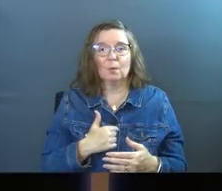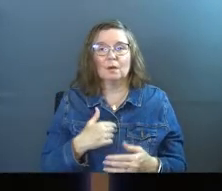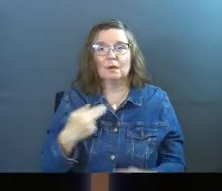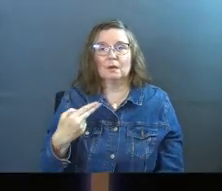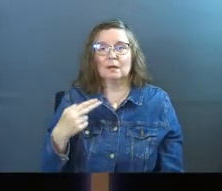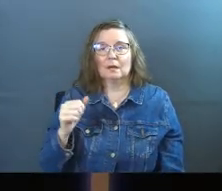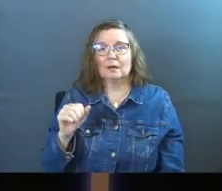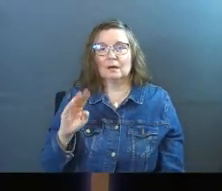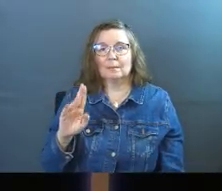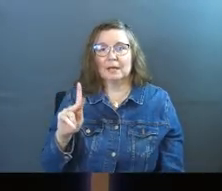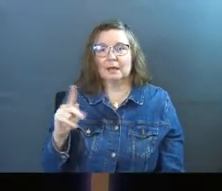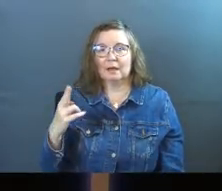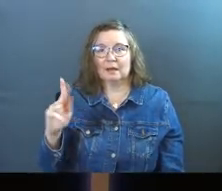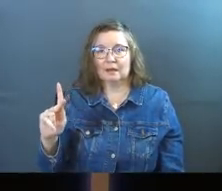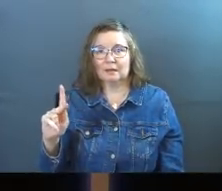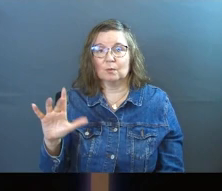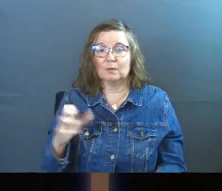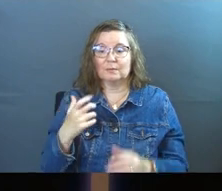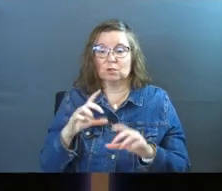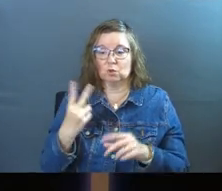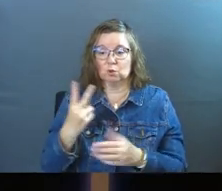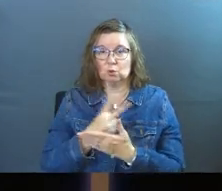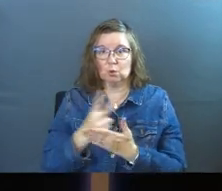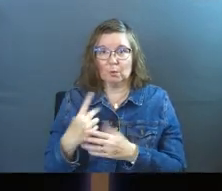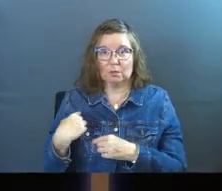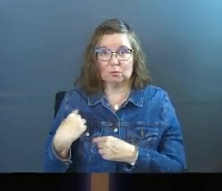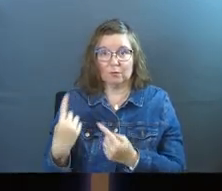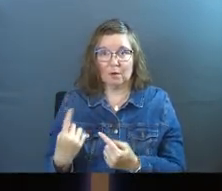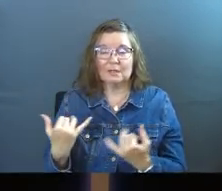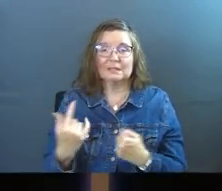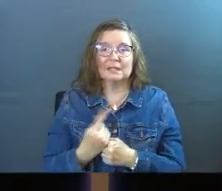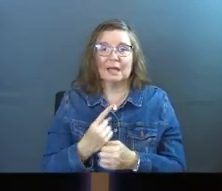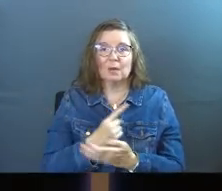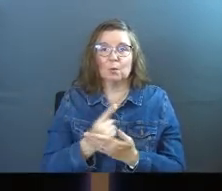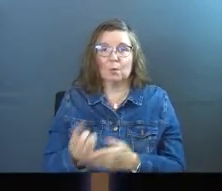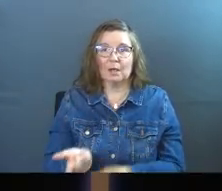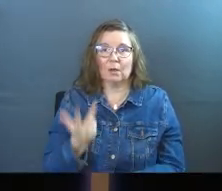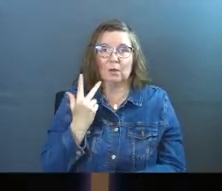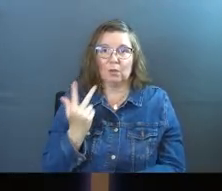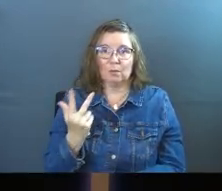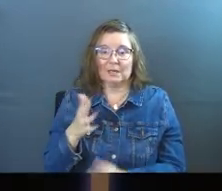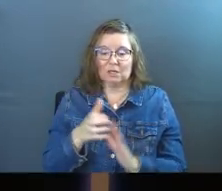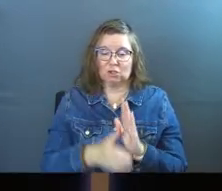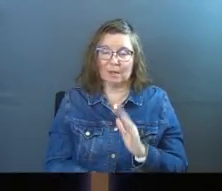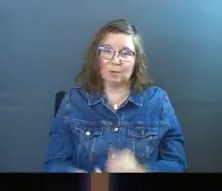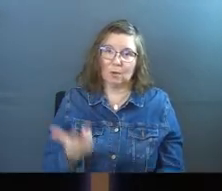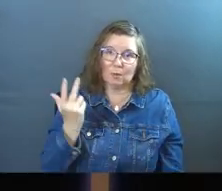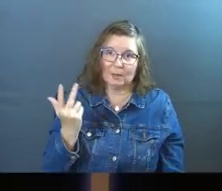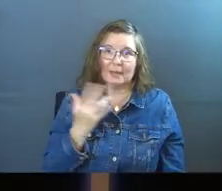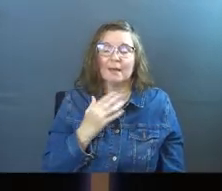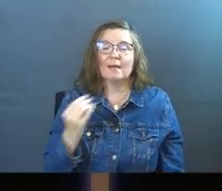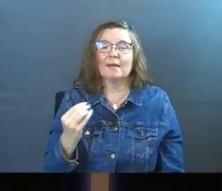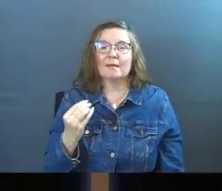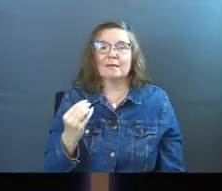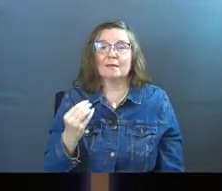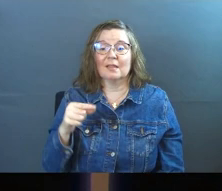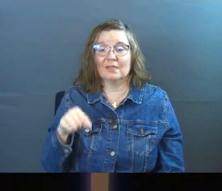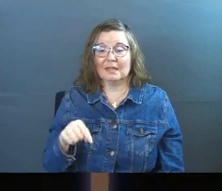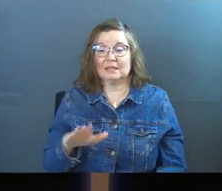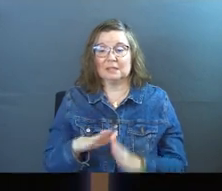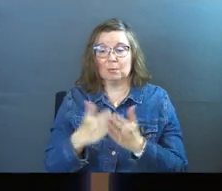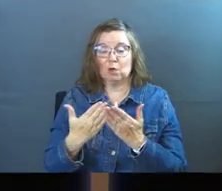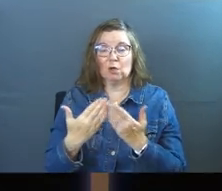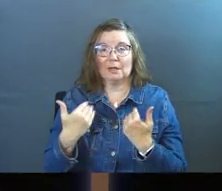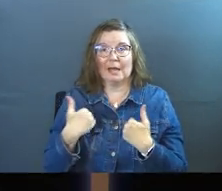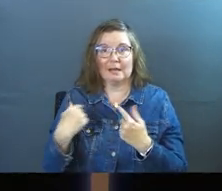in Habakkuk, and we've done 2 weeks of it already, and today we're in week three, and we're in chapter three, and this little